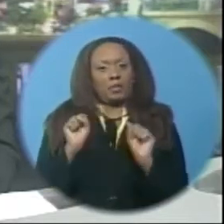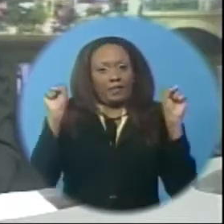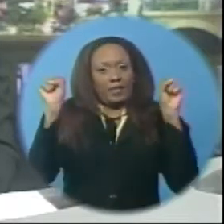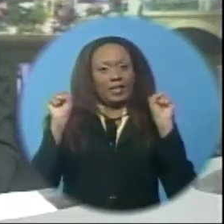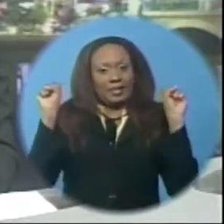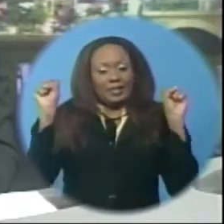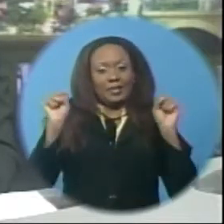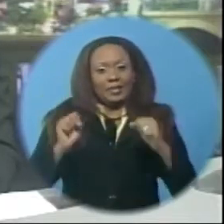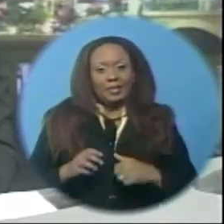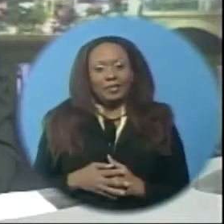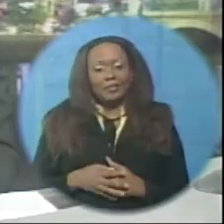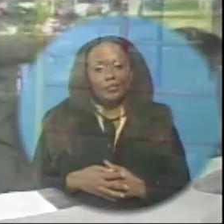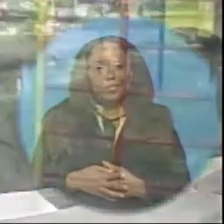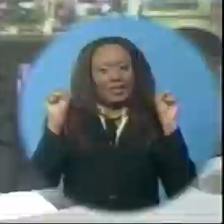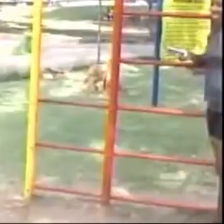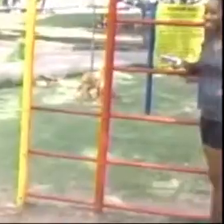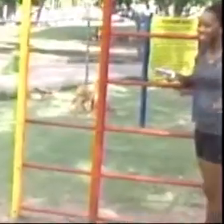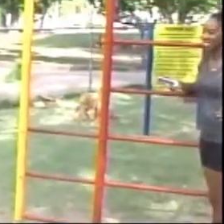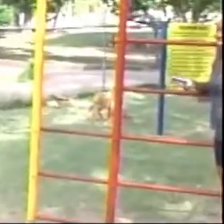get fit.